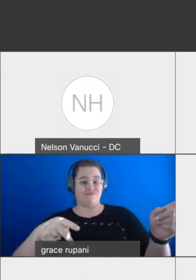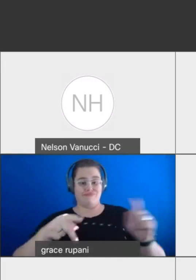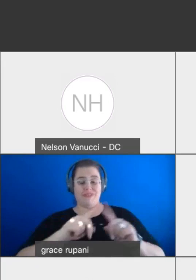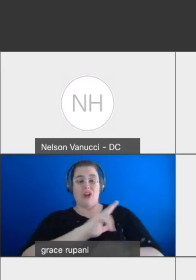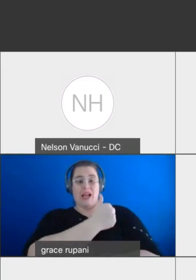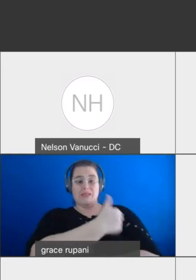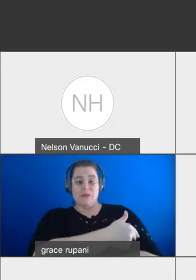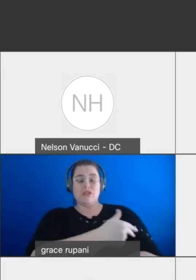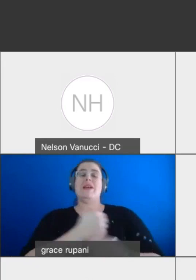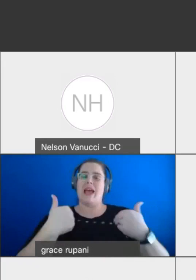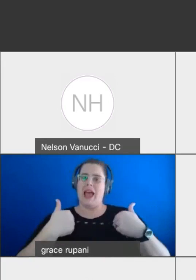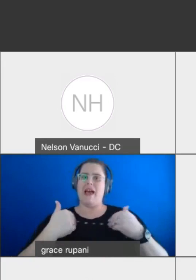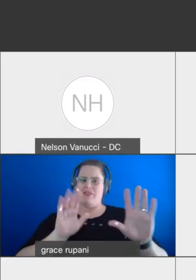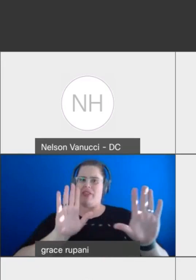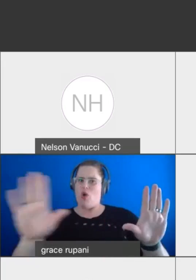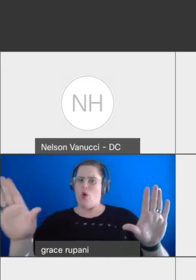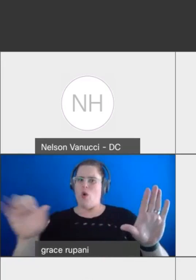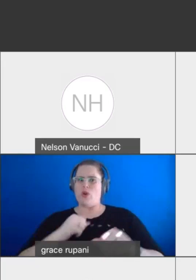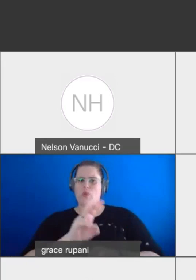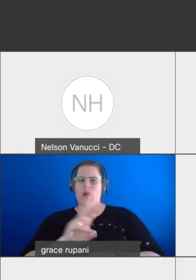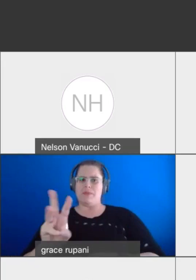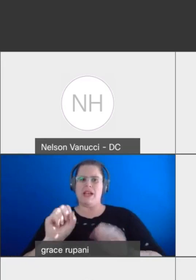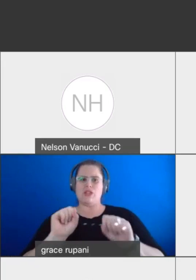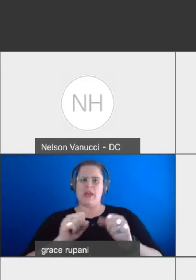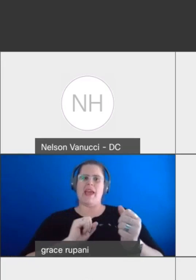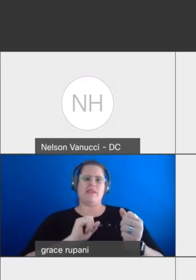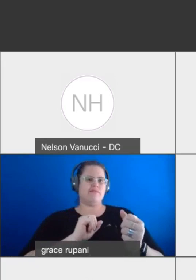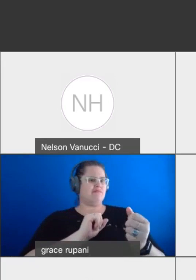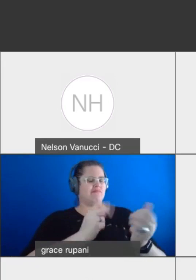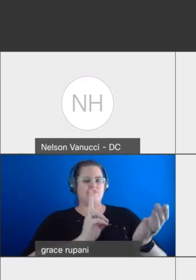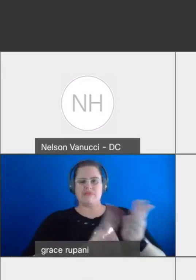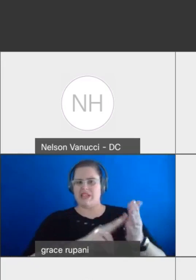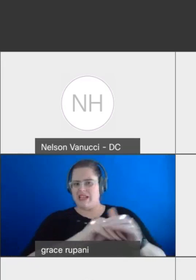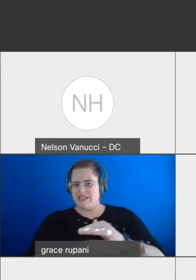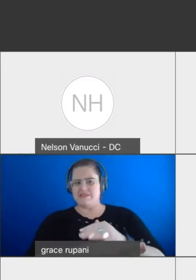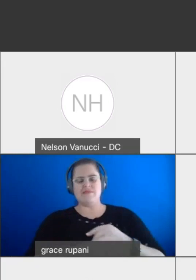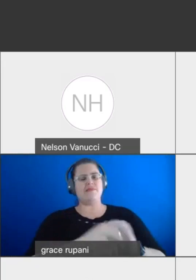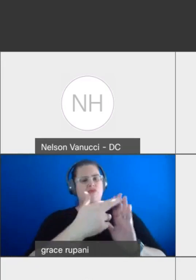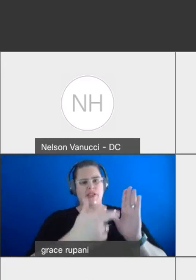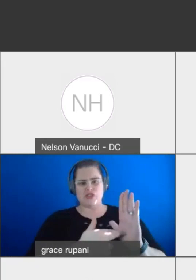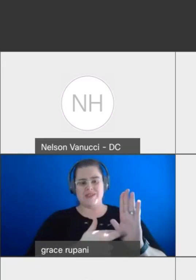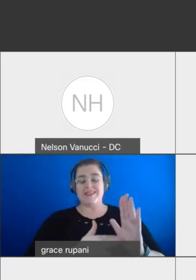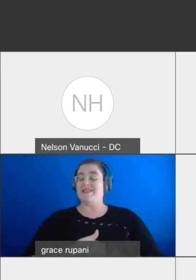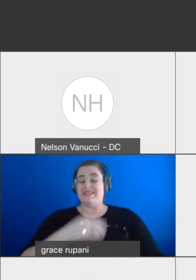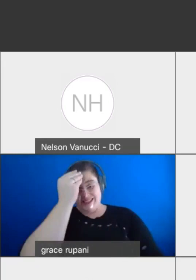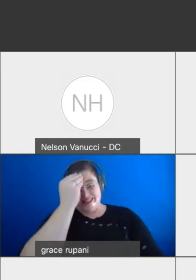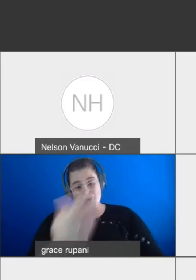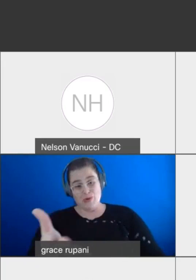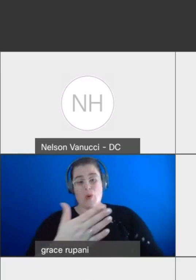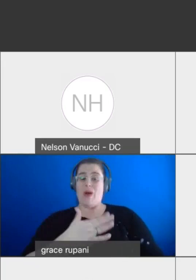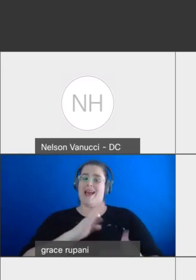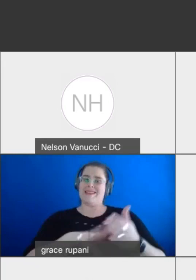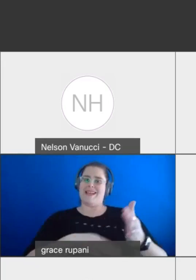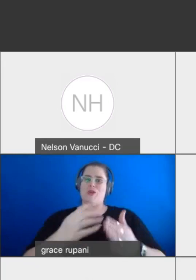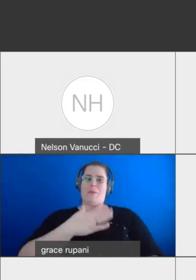that. I'll let people know I've scheduled my vaccine for Monday. We strongly encourage people,